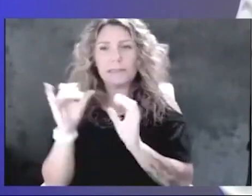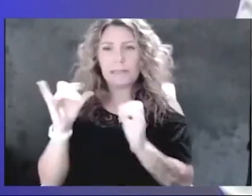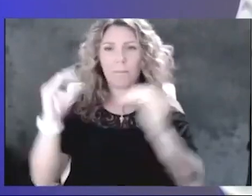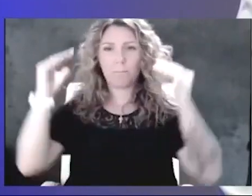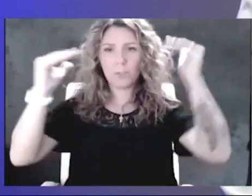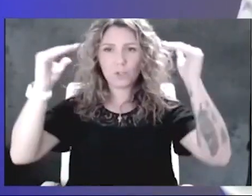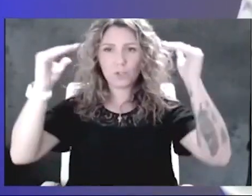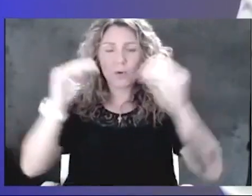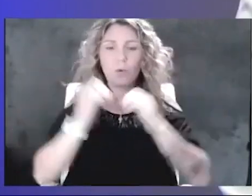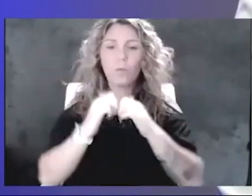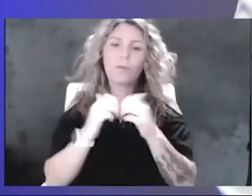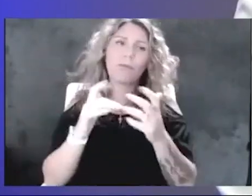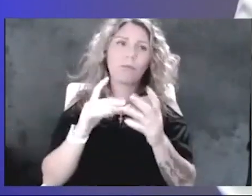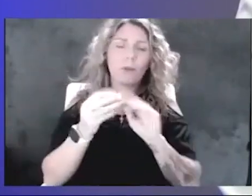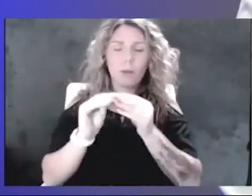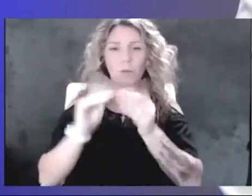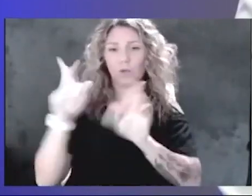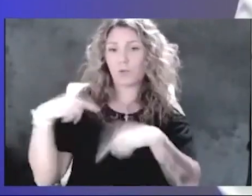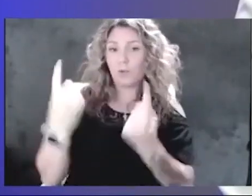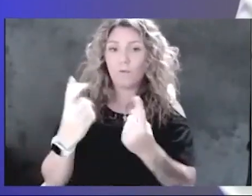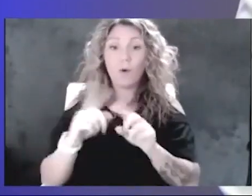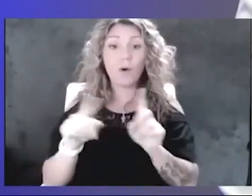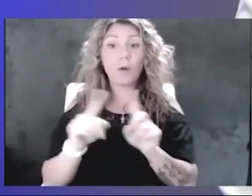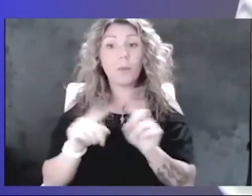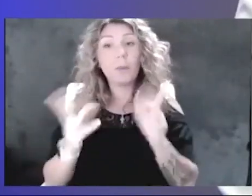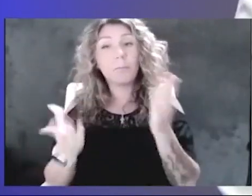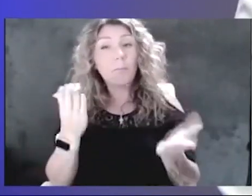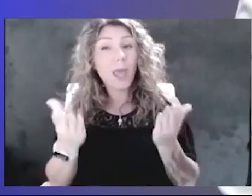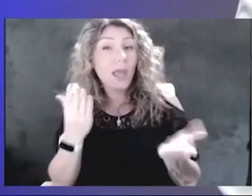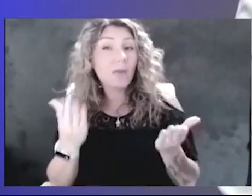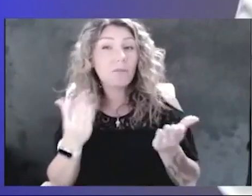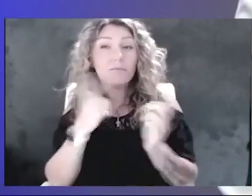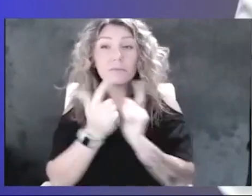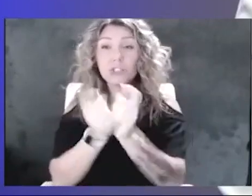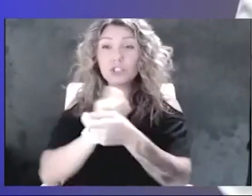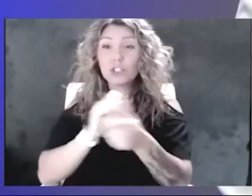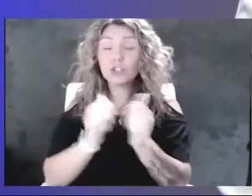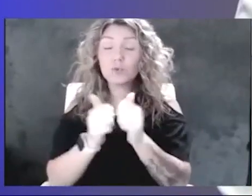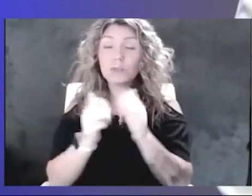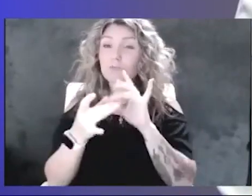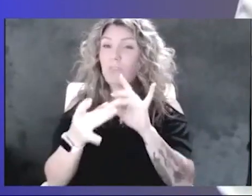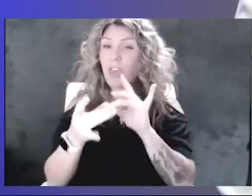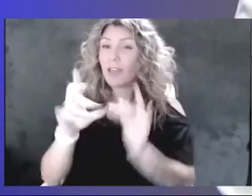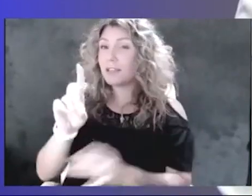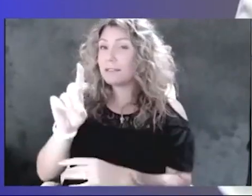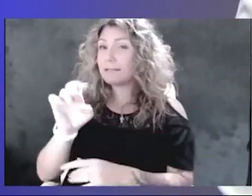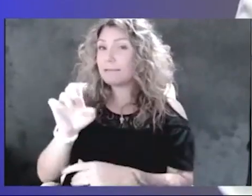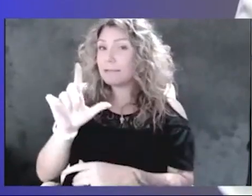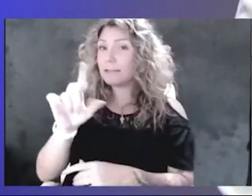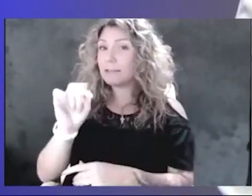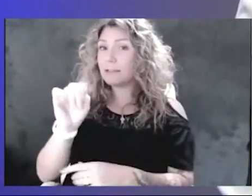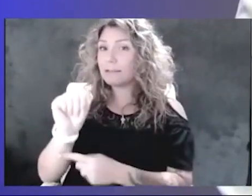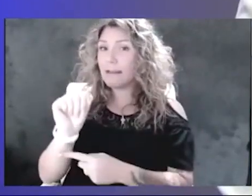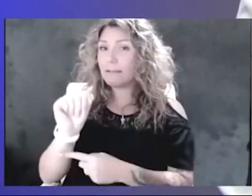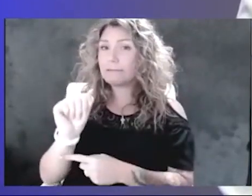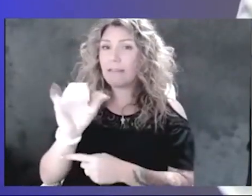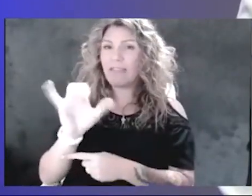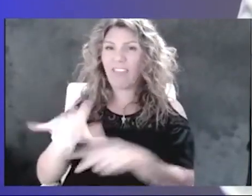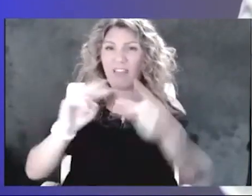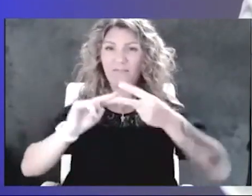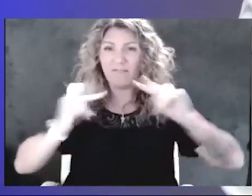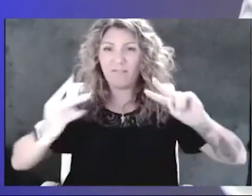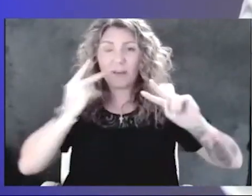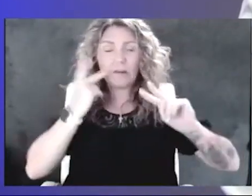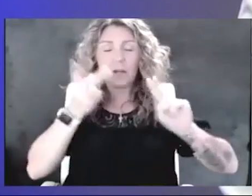would say so far, although I think that may potentially change with the Delta variant, especially as we're seeing kids get more severe symptoms with COVID than we